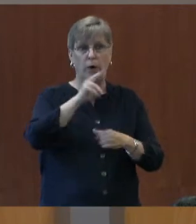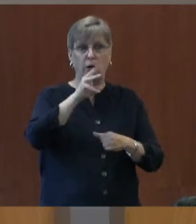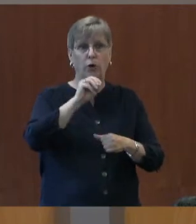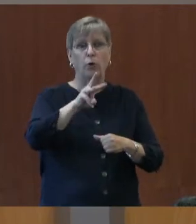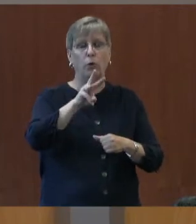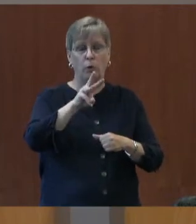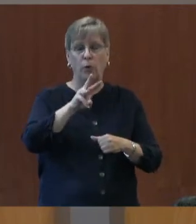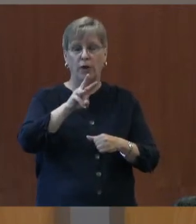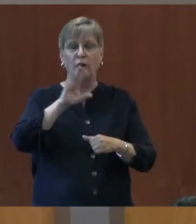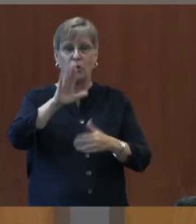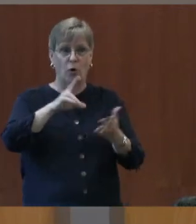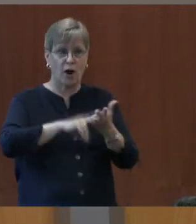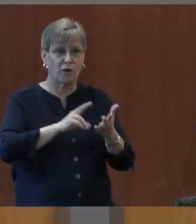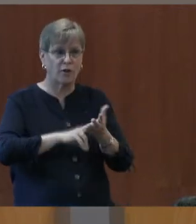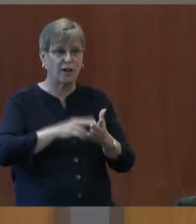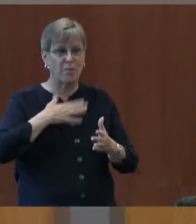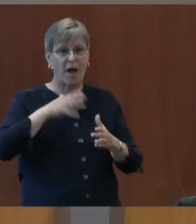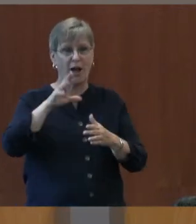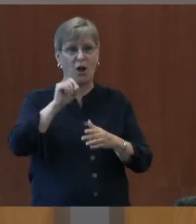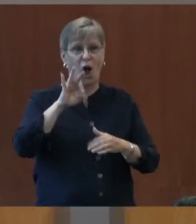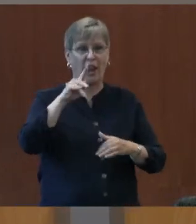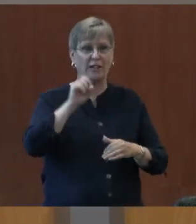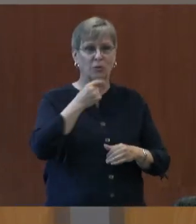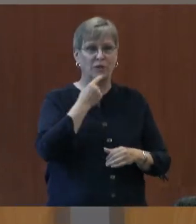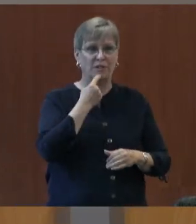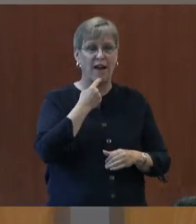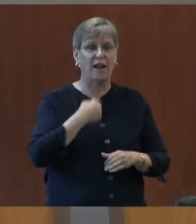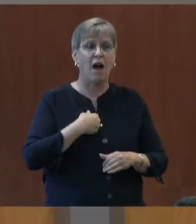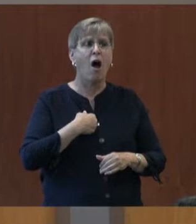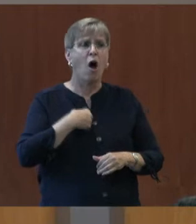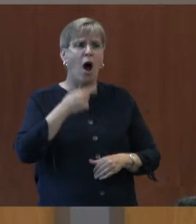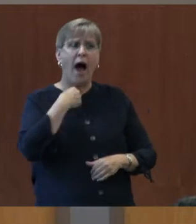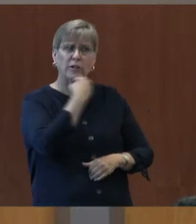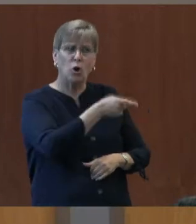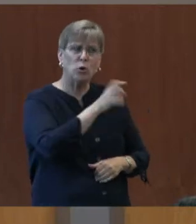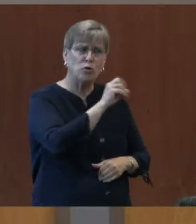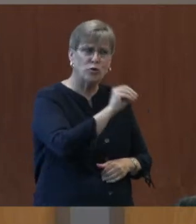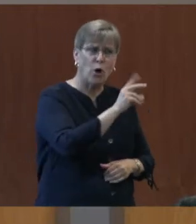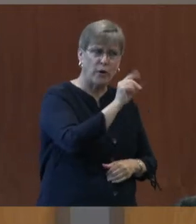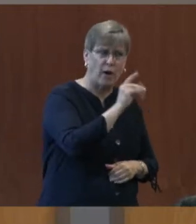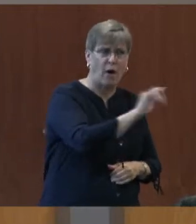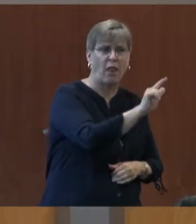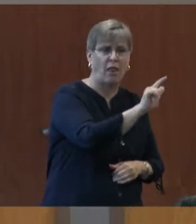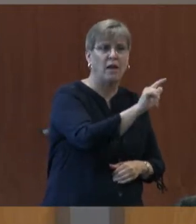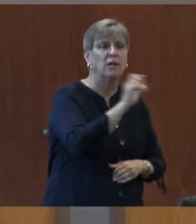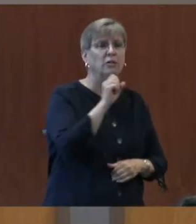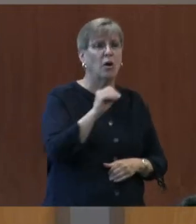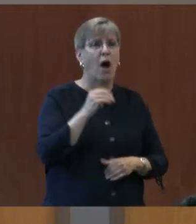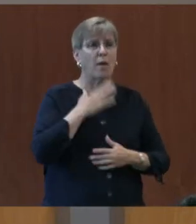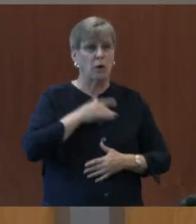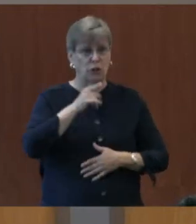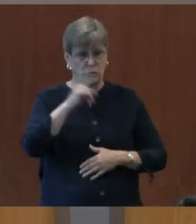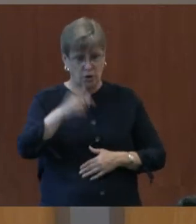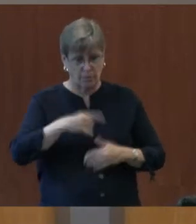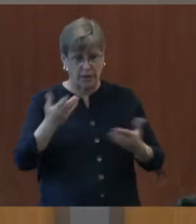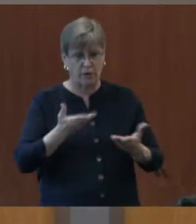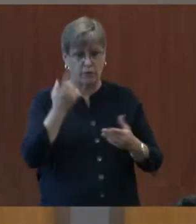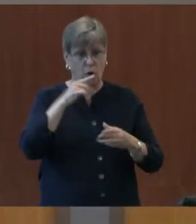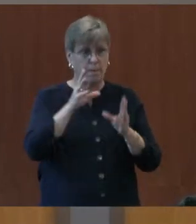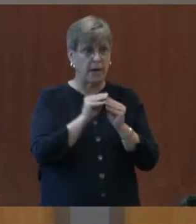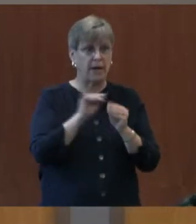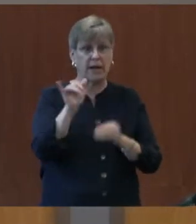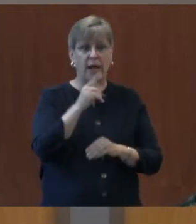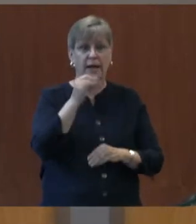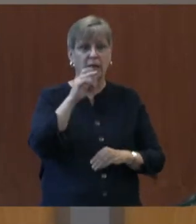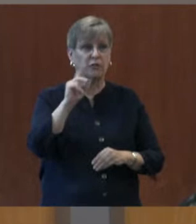so, Daryl." So. I do appreciate you taking the time to come up here for a meeting, and like Mr.